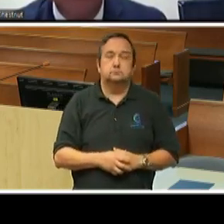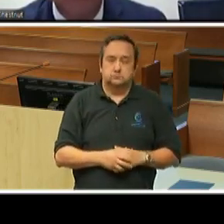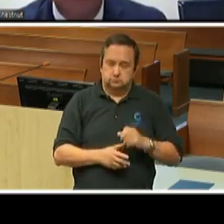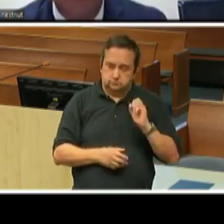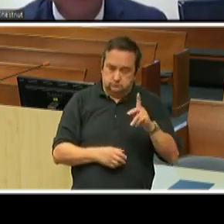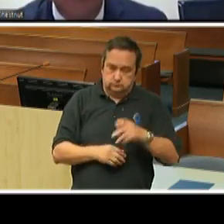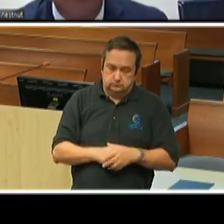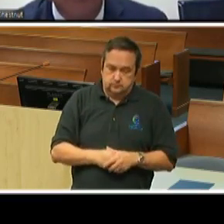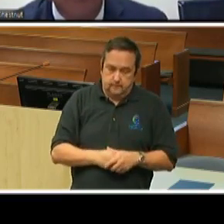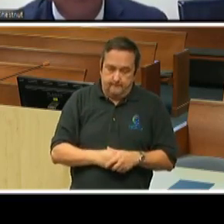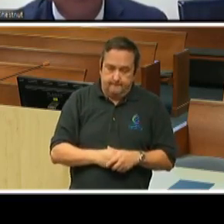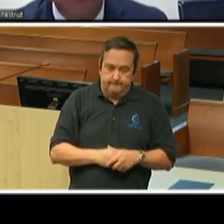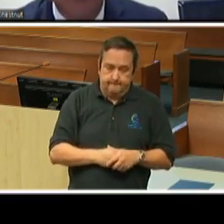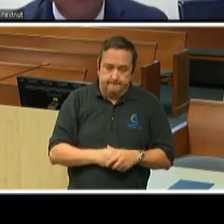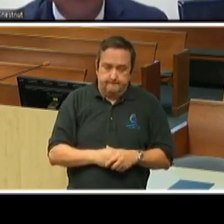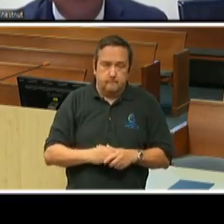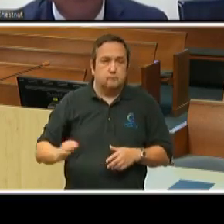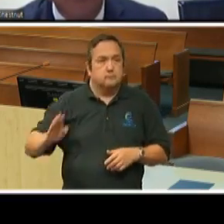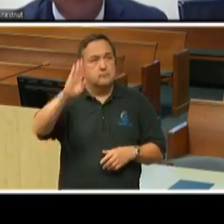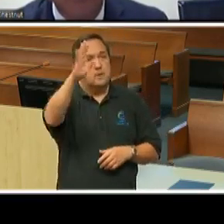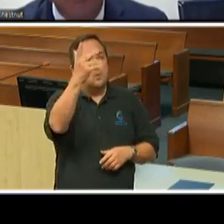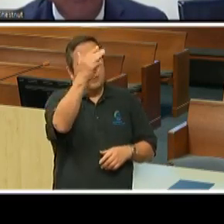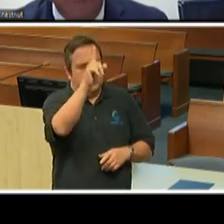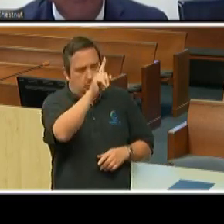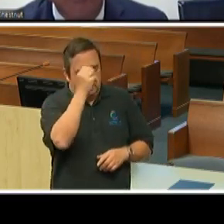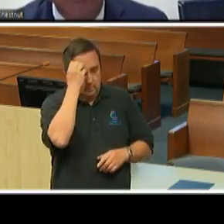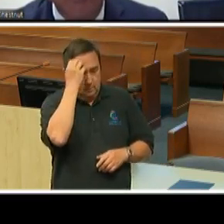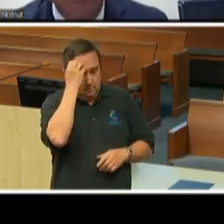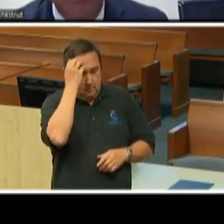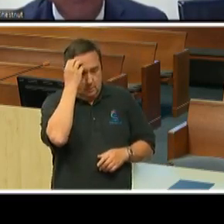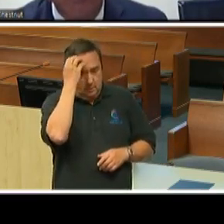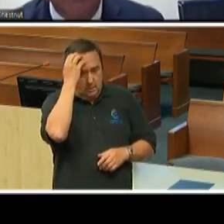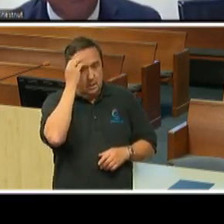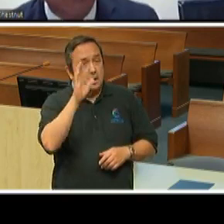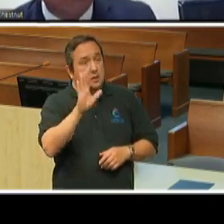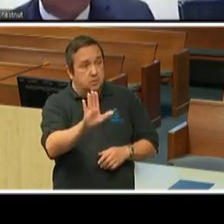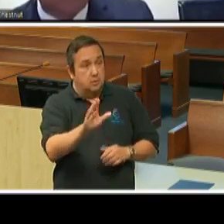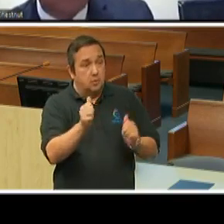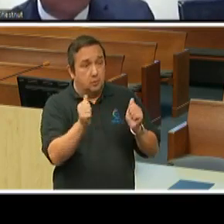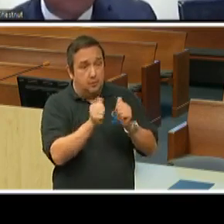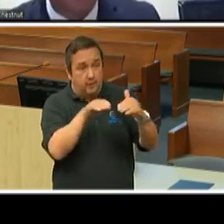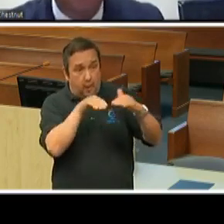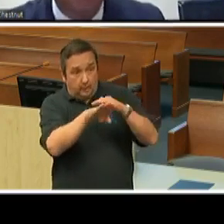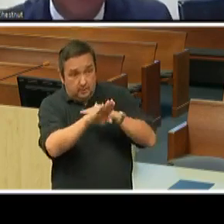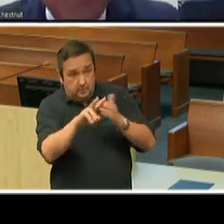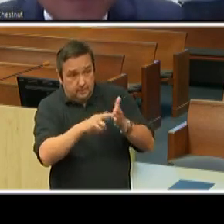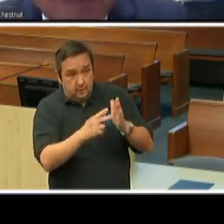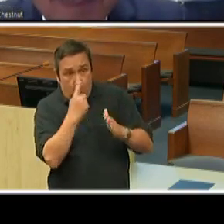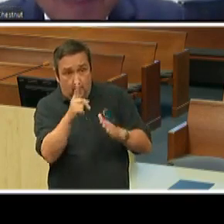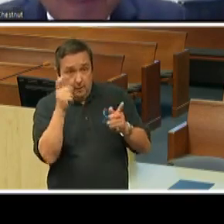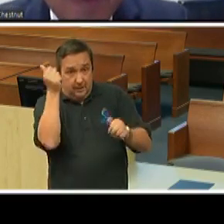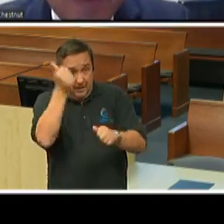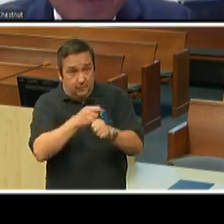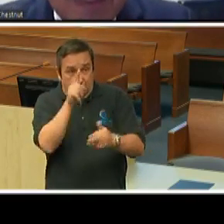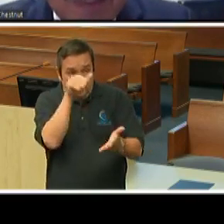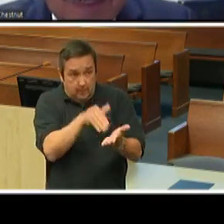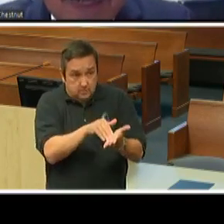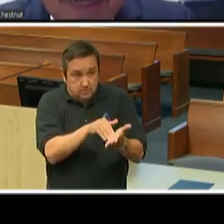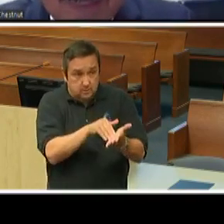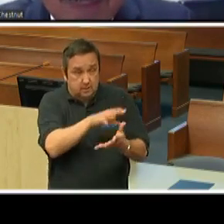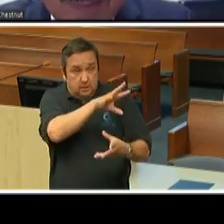also have... Can we talk about occupancy for just a second? Sure. So with the occupancy, does that one per 1,000